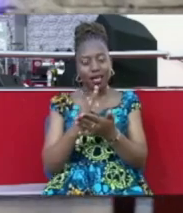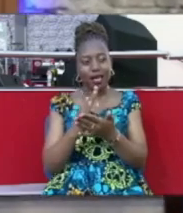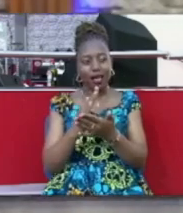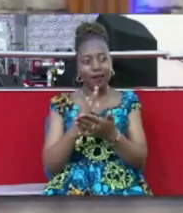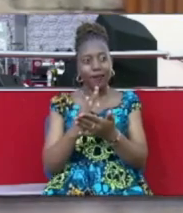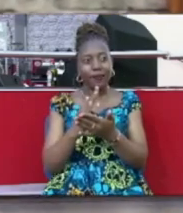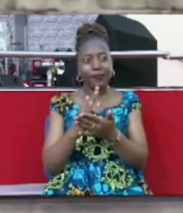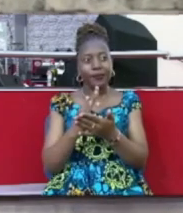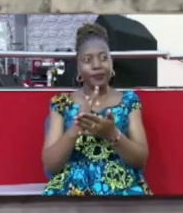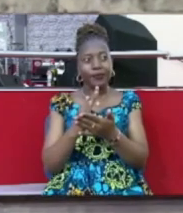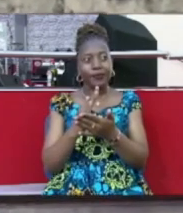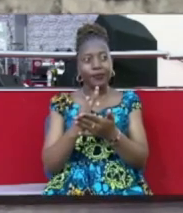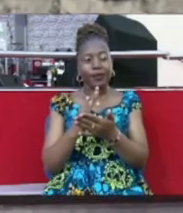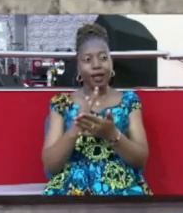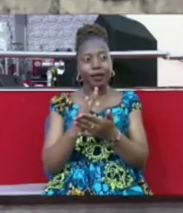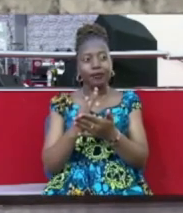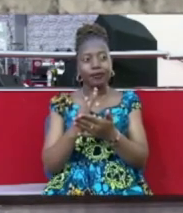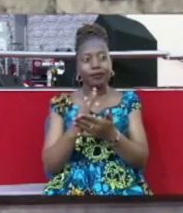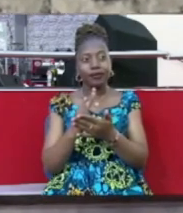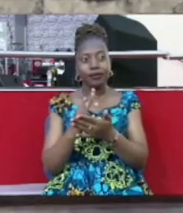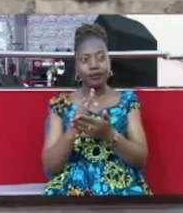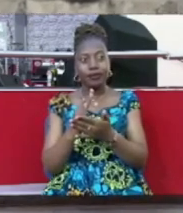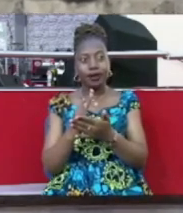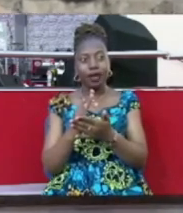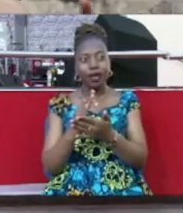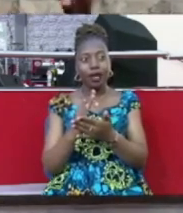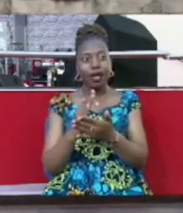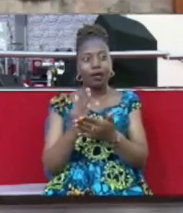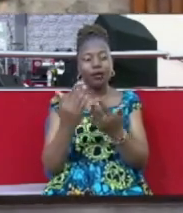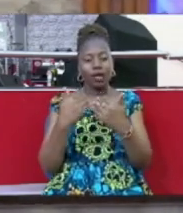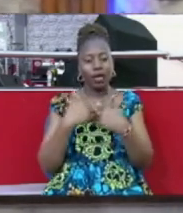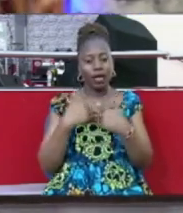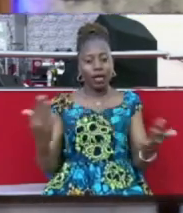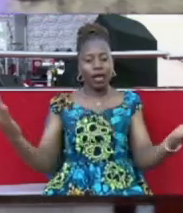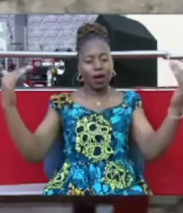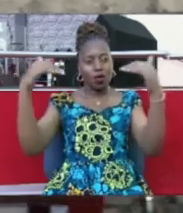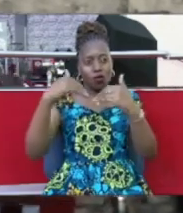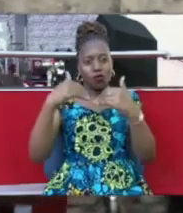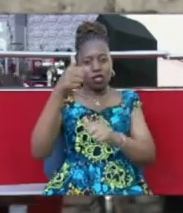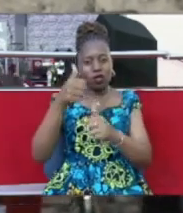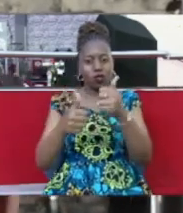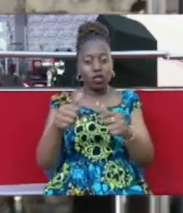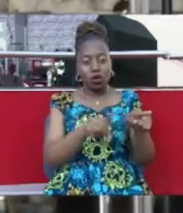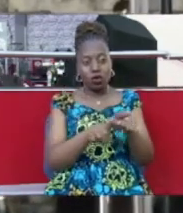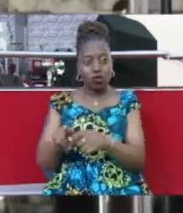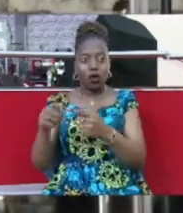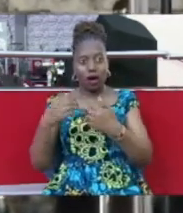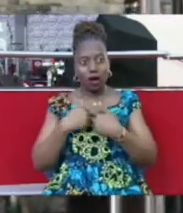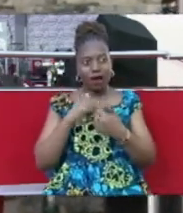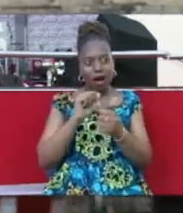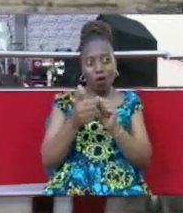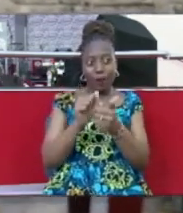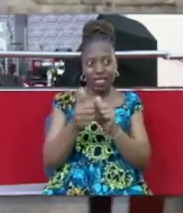Of it was a concert kind of competition. Ilikuwa ni kama mashindano